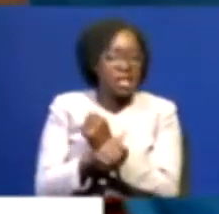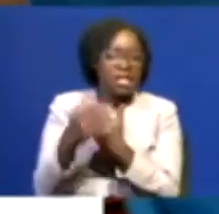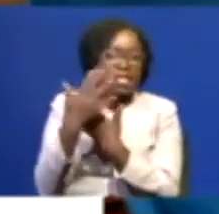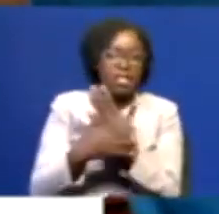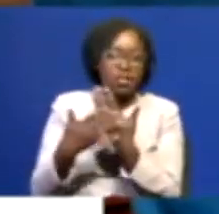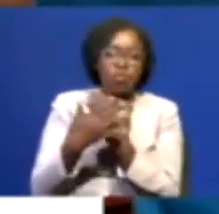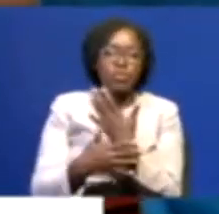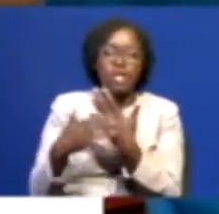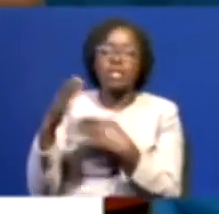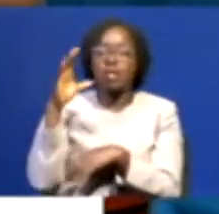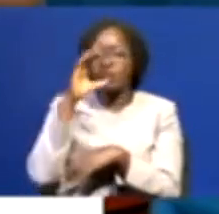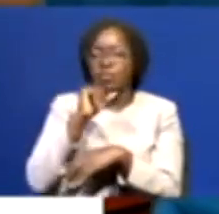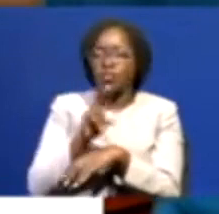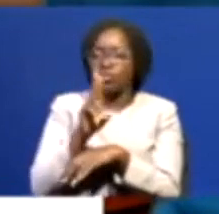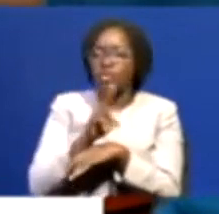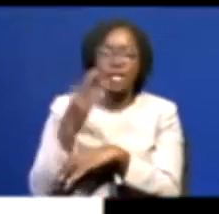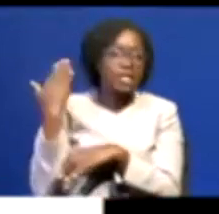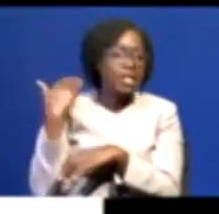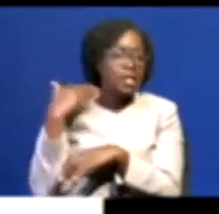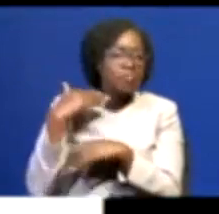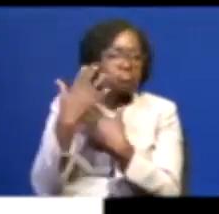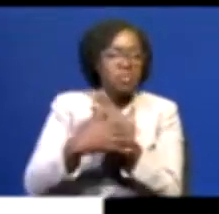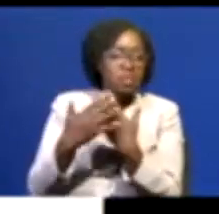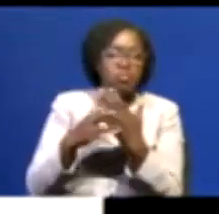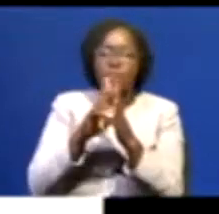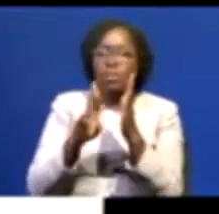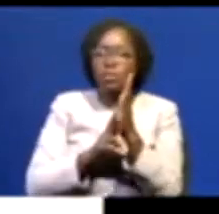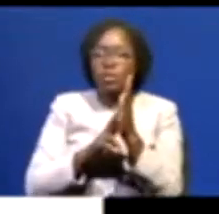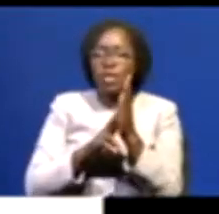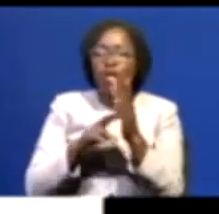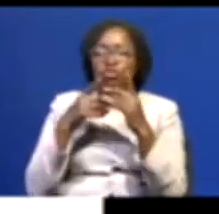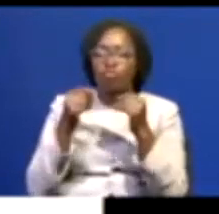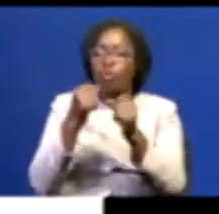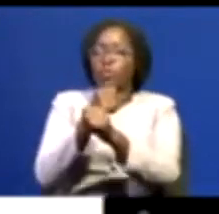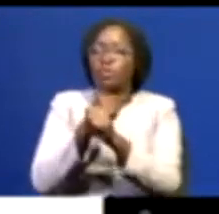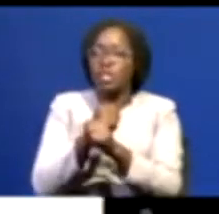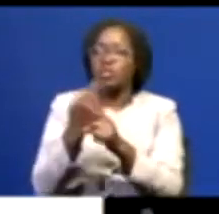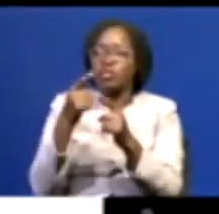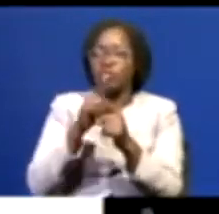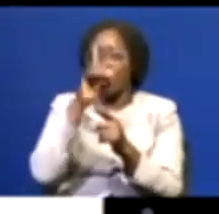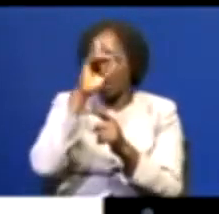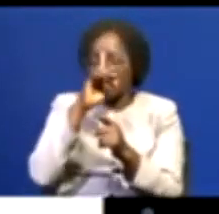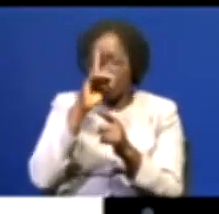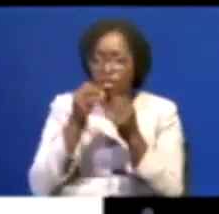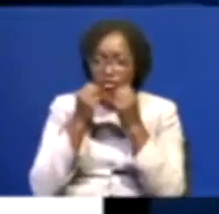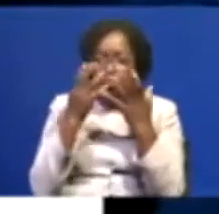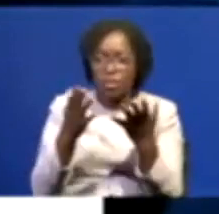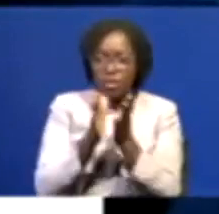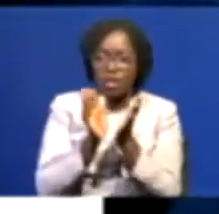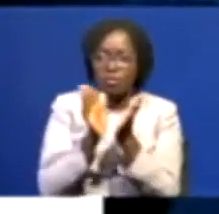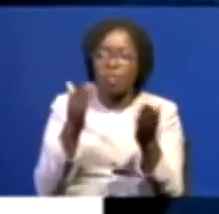Computer and Misuse and Cybercrimes Regulations seek to address protection measures for critical information and